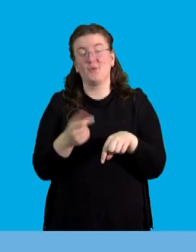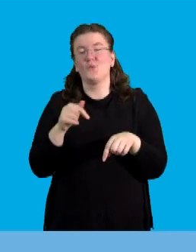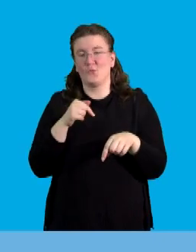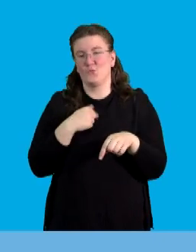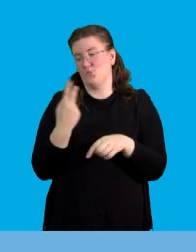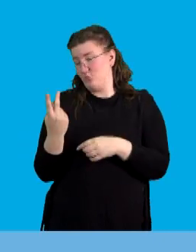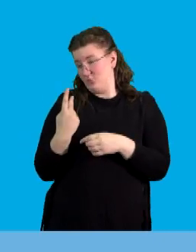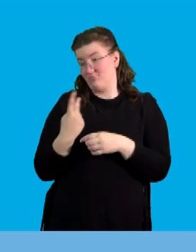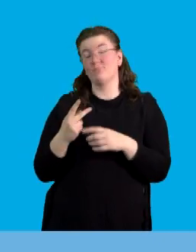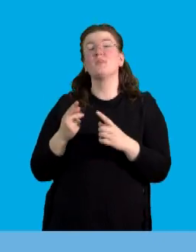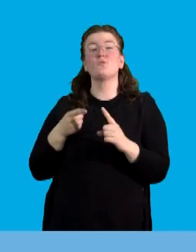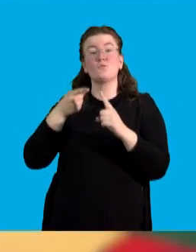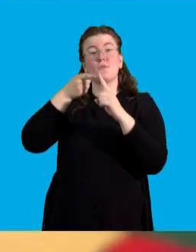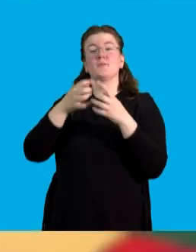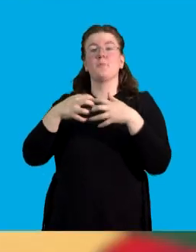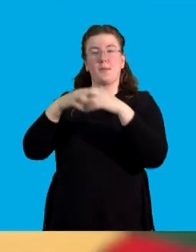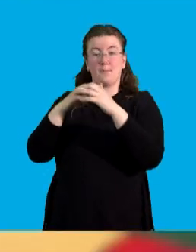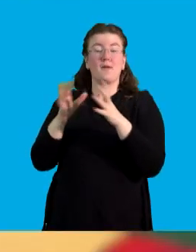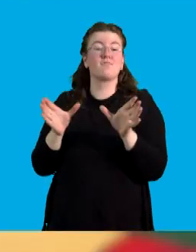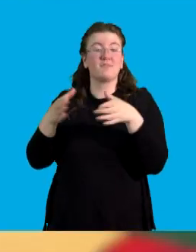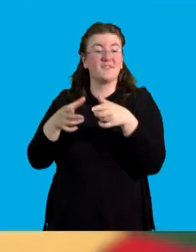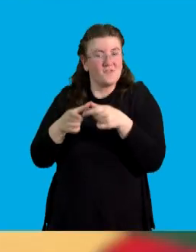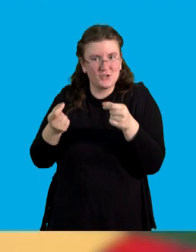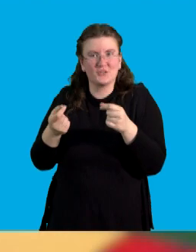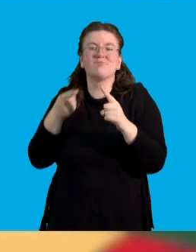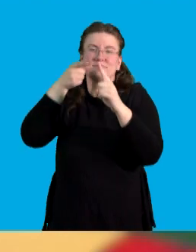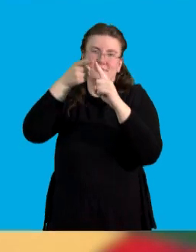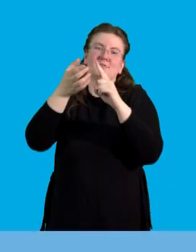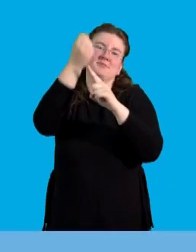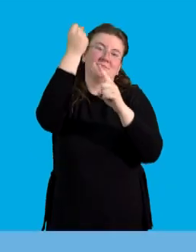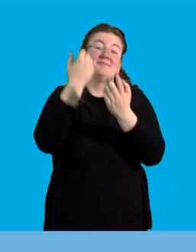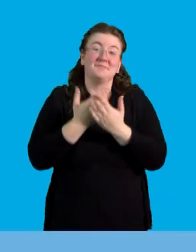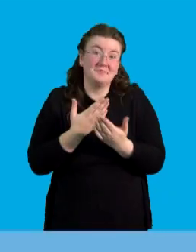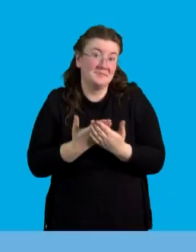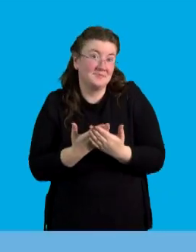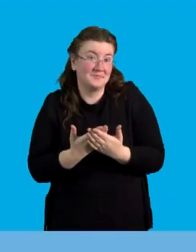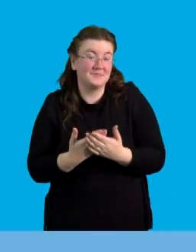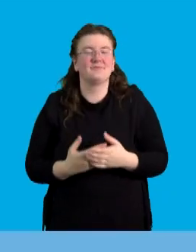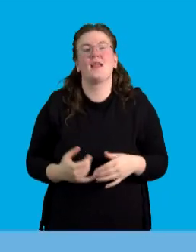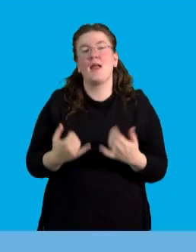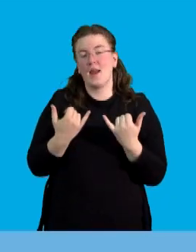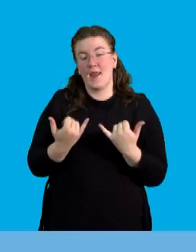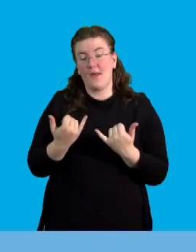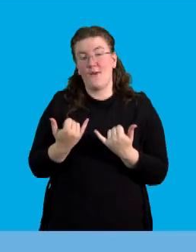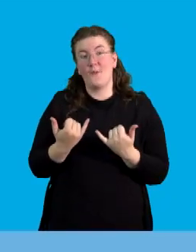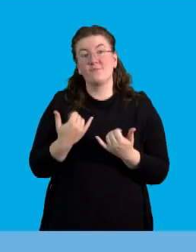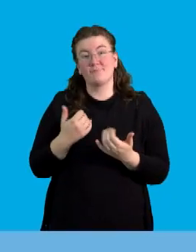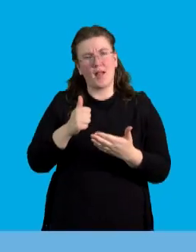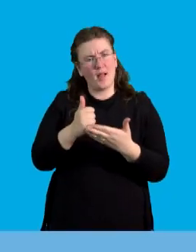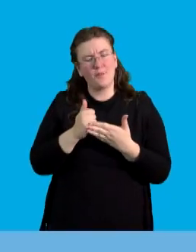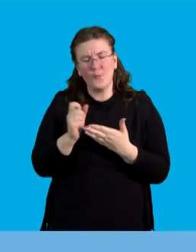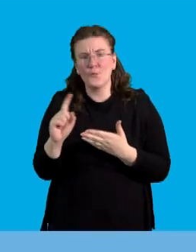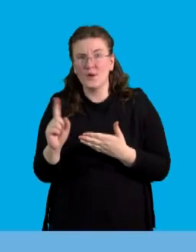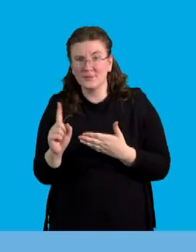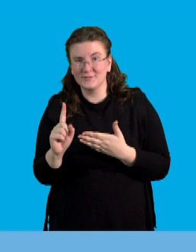so that we can be able to achieve them by the end of the lesson. But then, what is going to help us now to achieve those goals